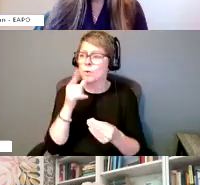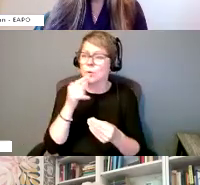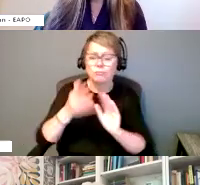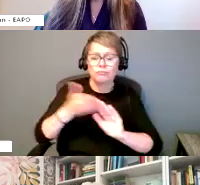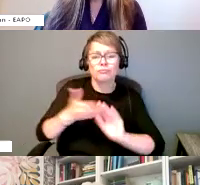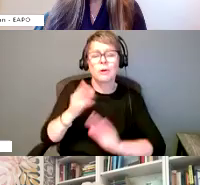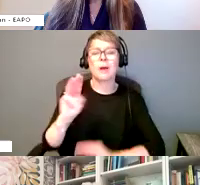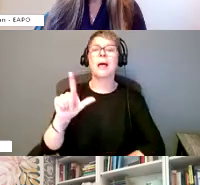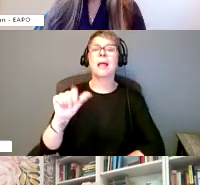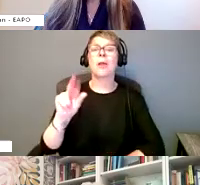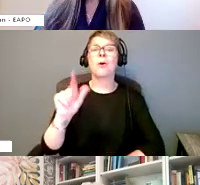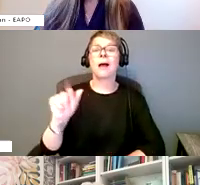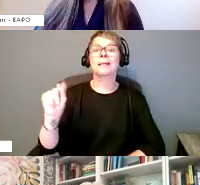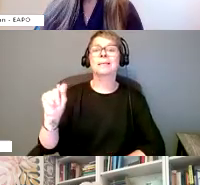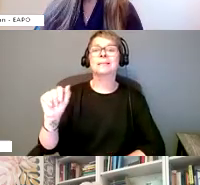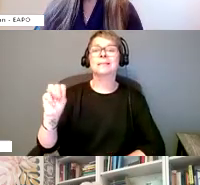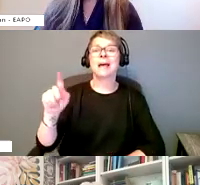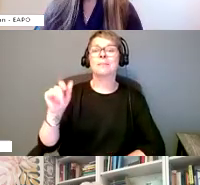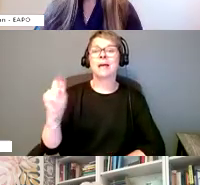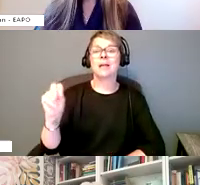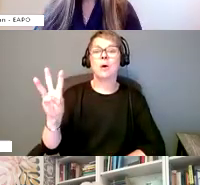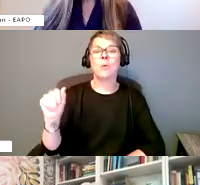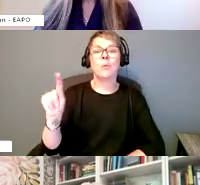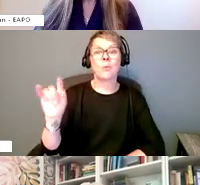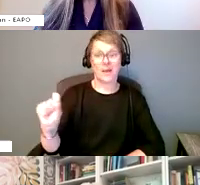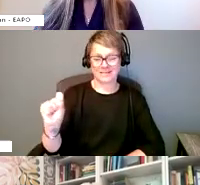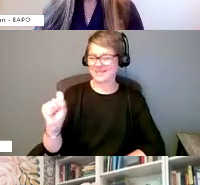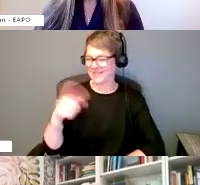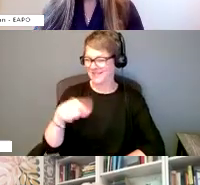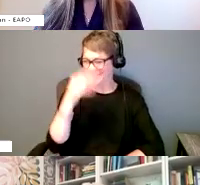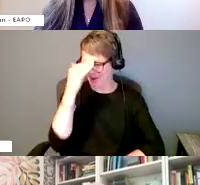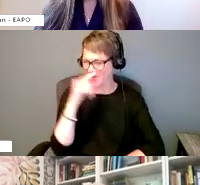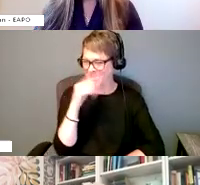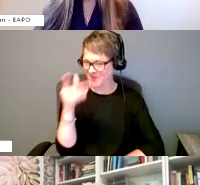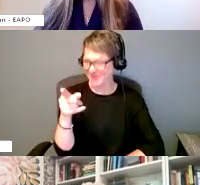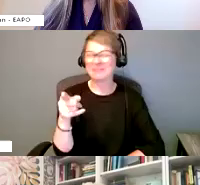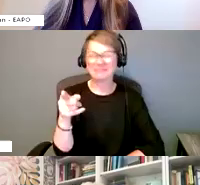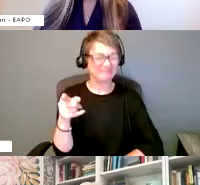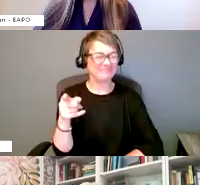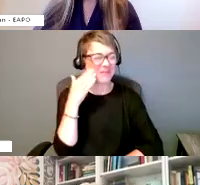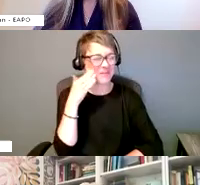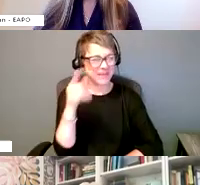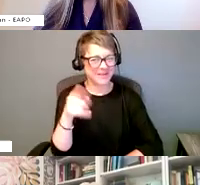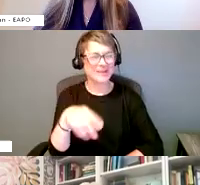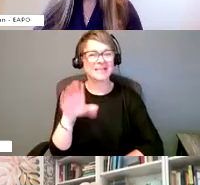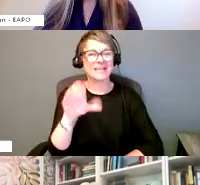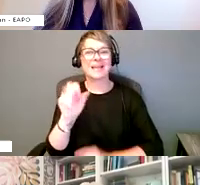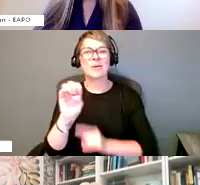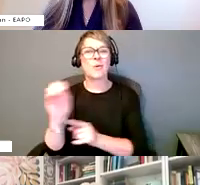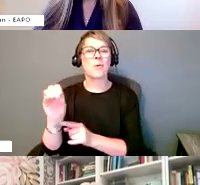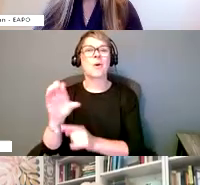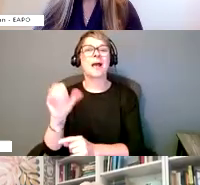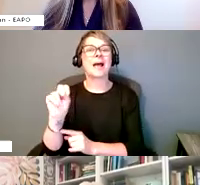Laura Tamblin-Watts. And many of you probably are very familiar with Laura. Laura is the CAO of CanAge, and